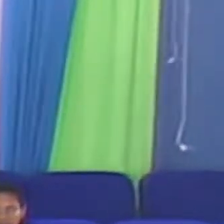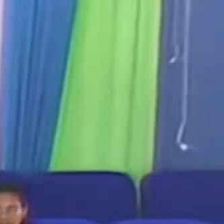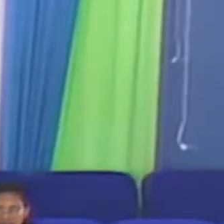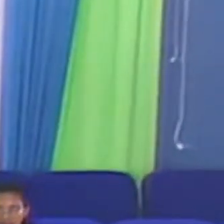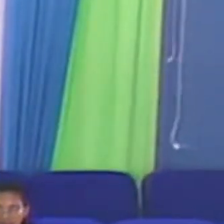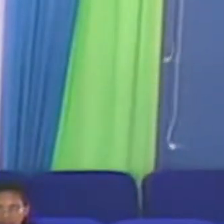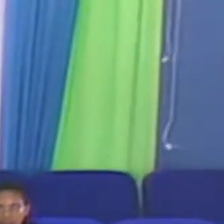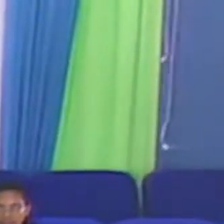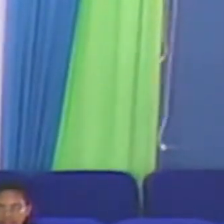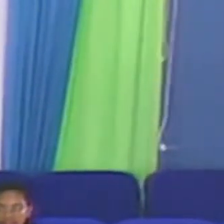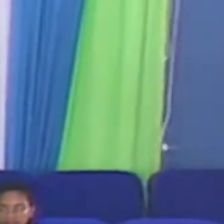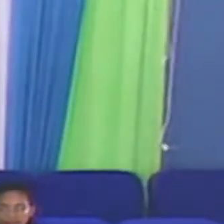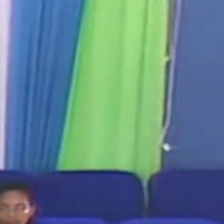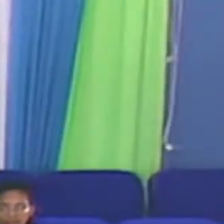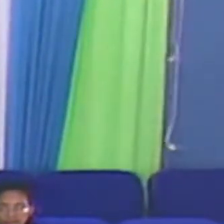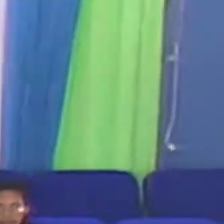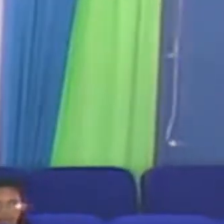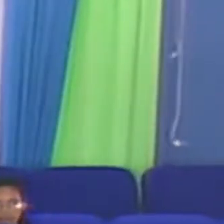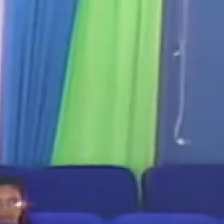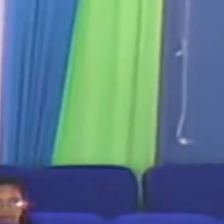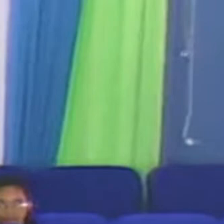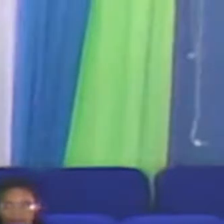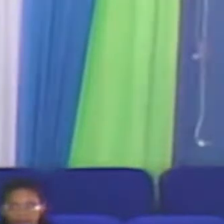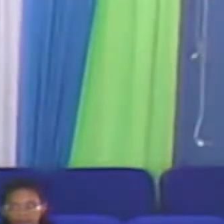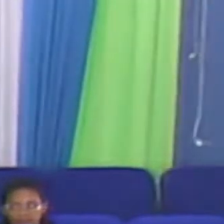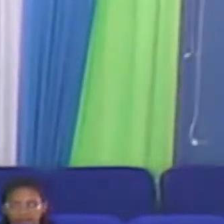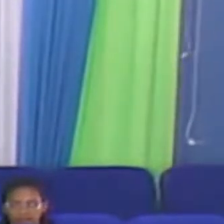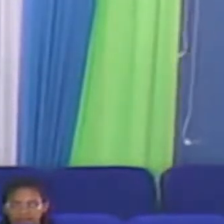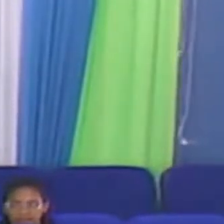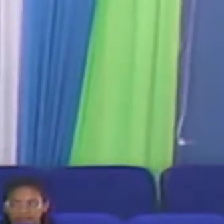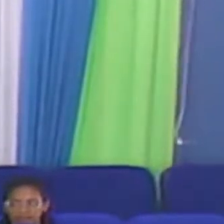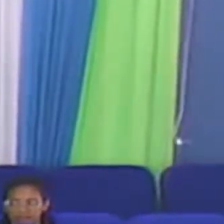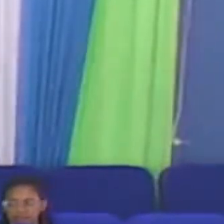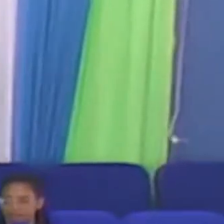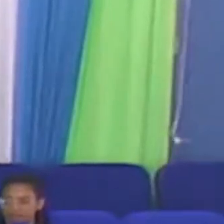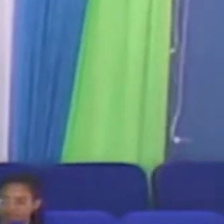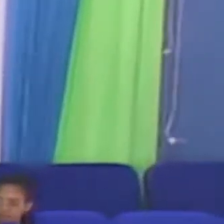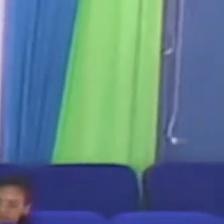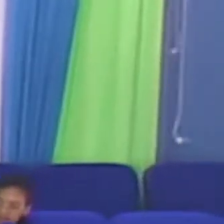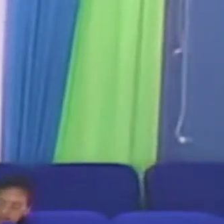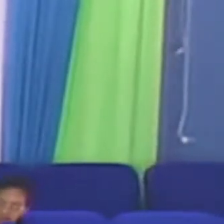soul, worship his holy